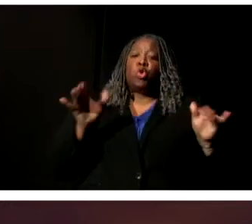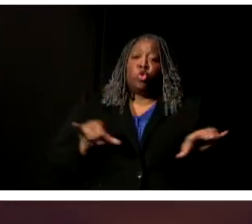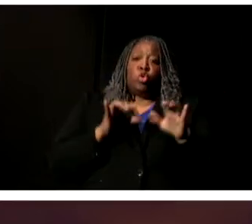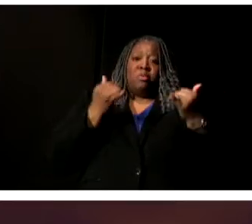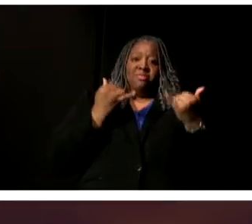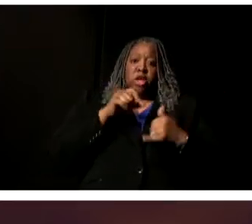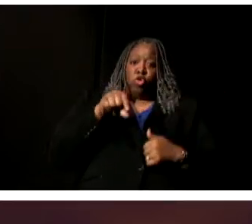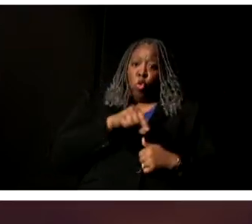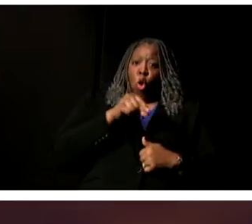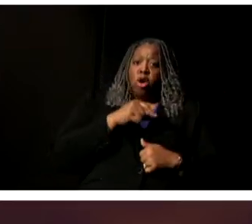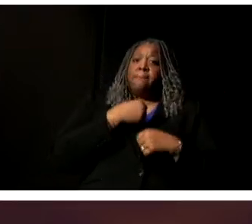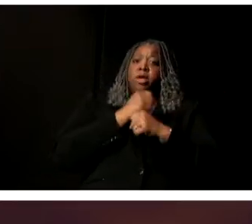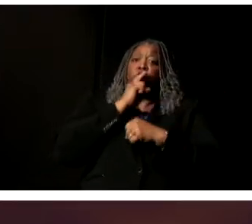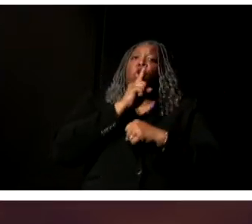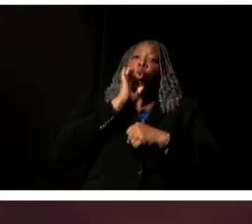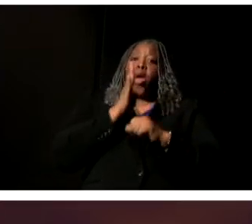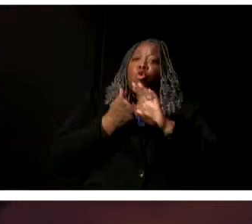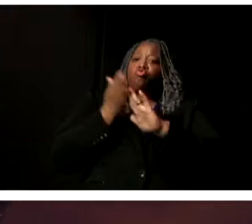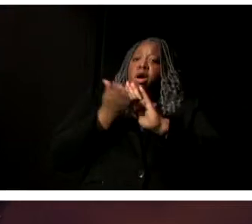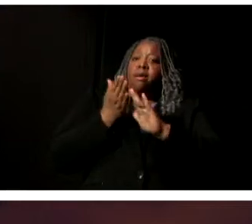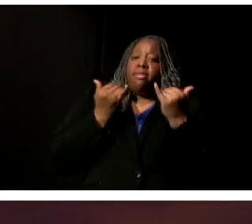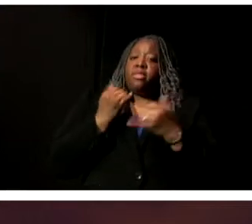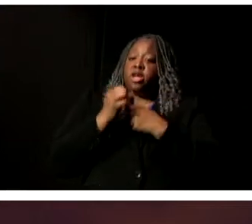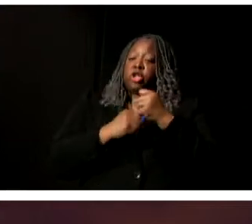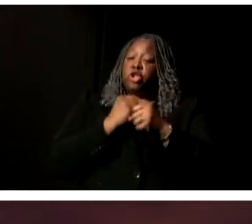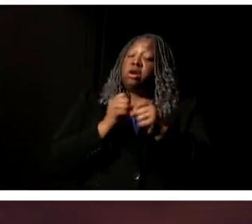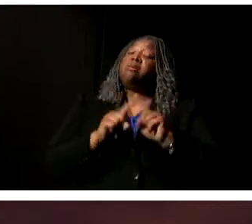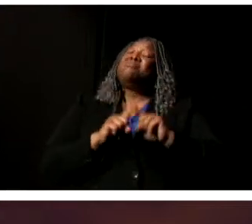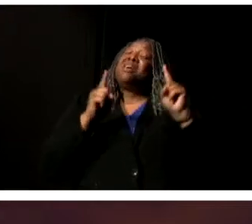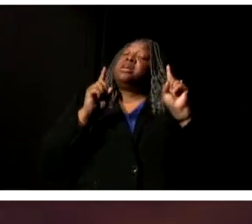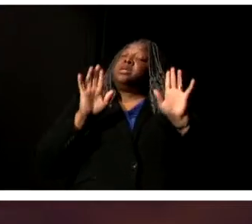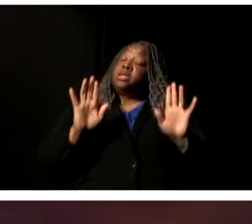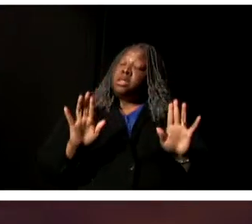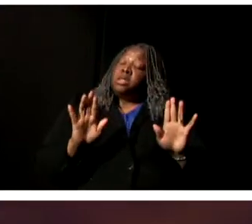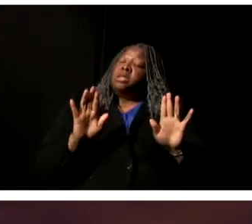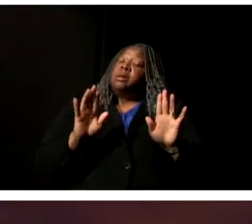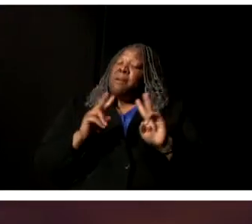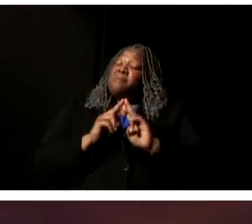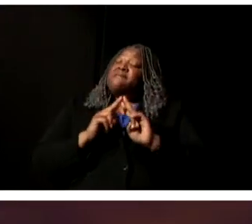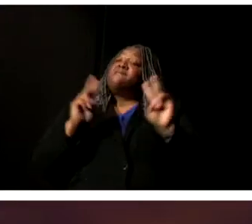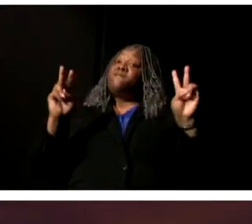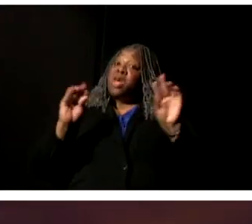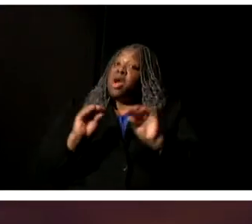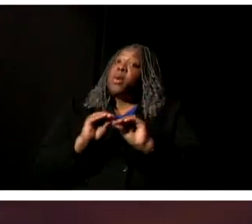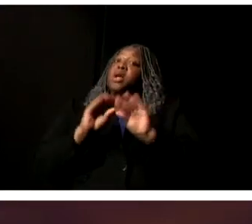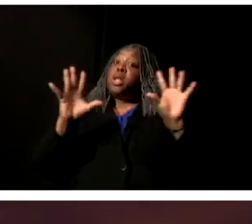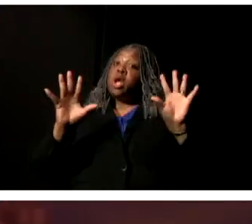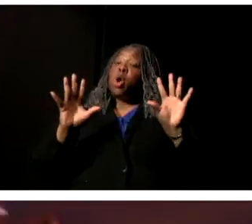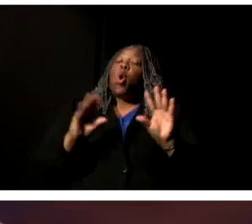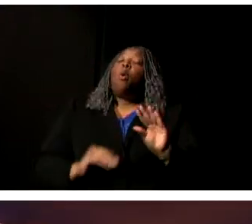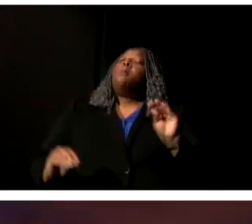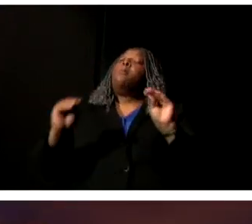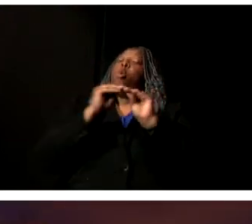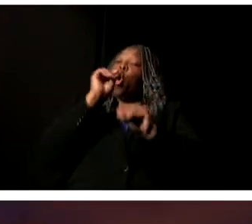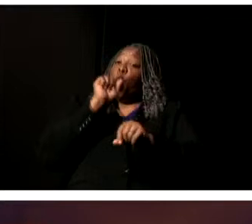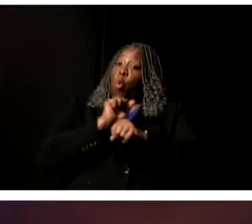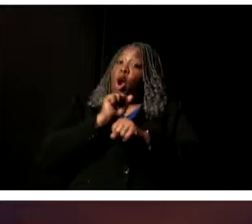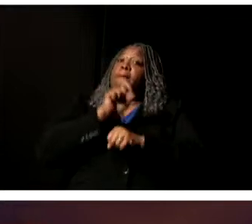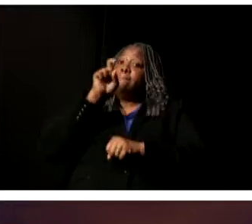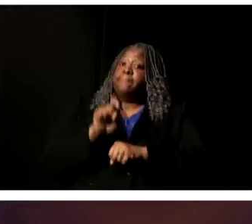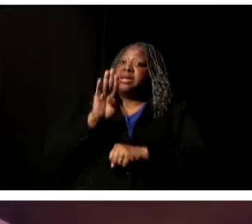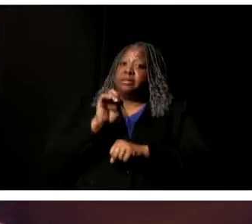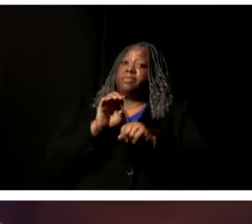this year. However, let me be very clear. More work must be done